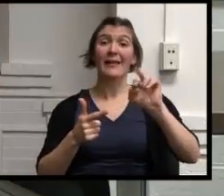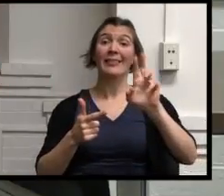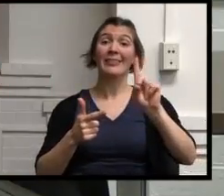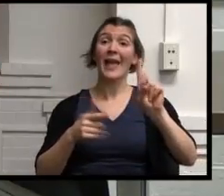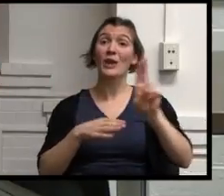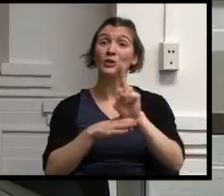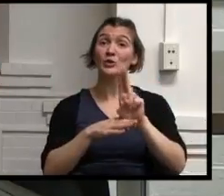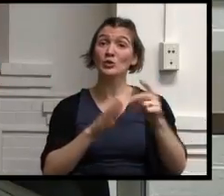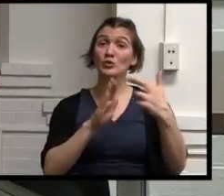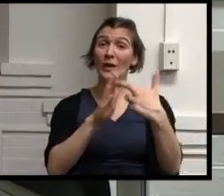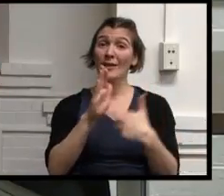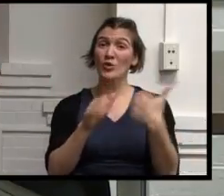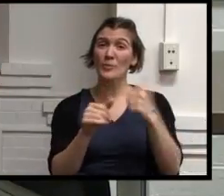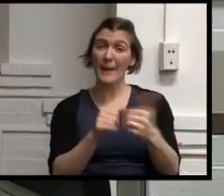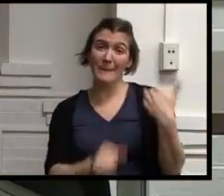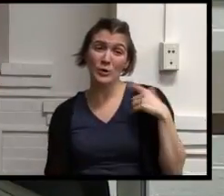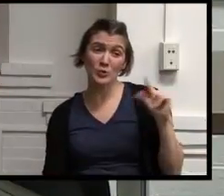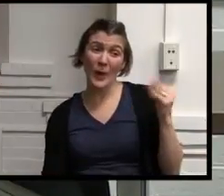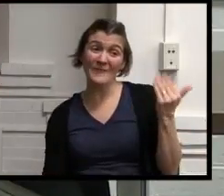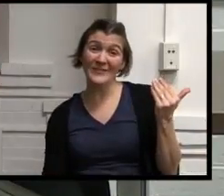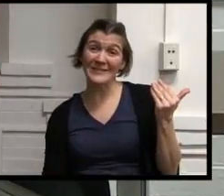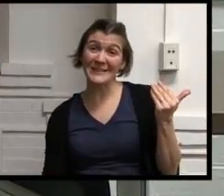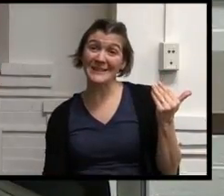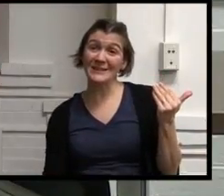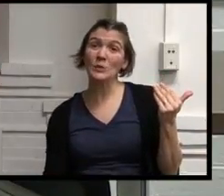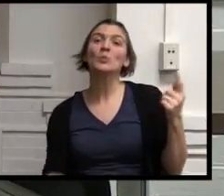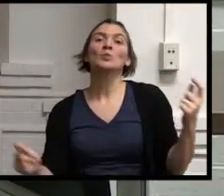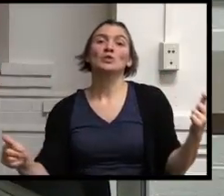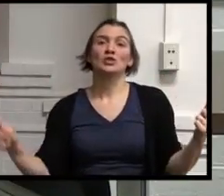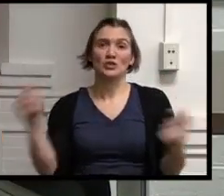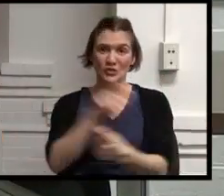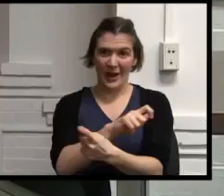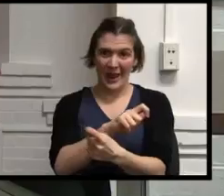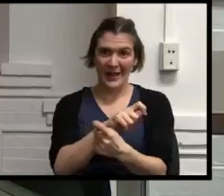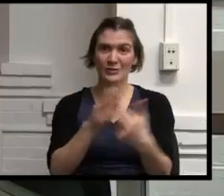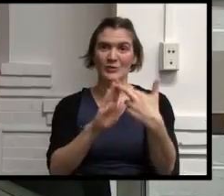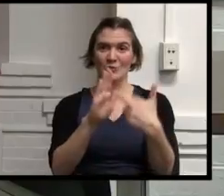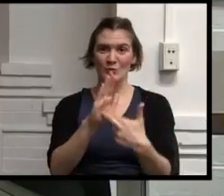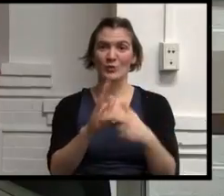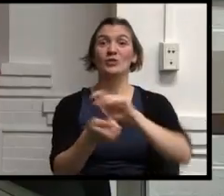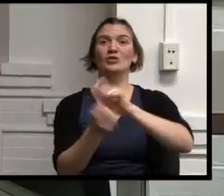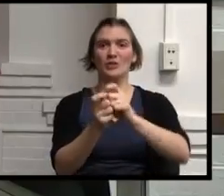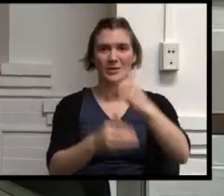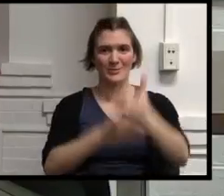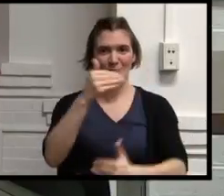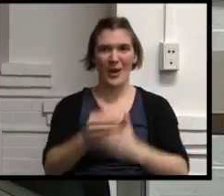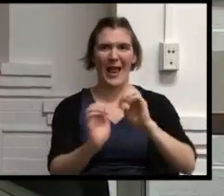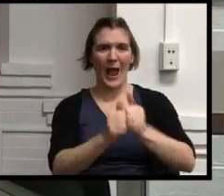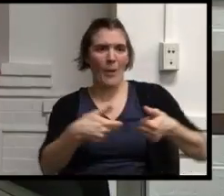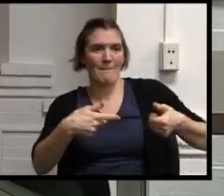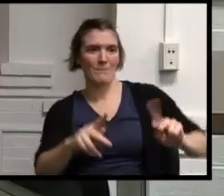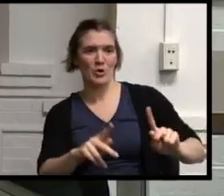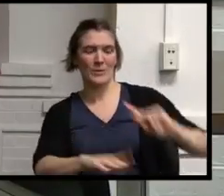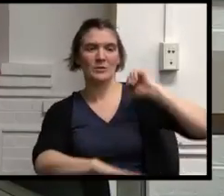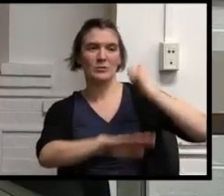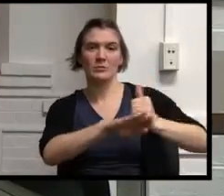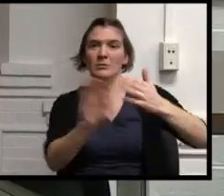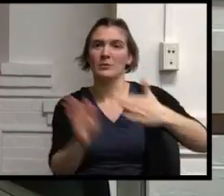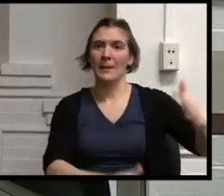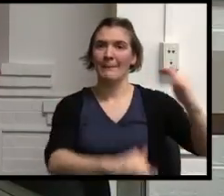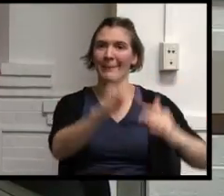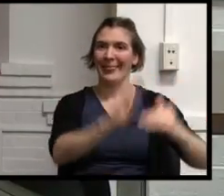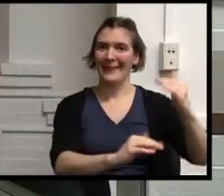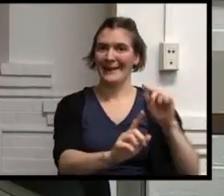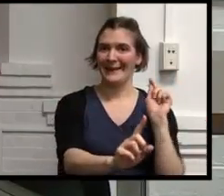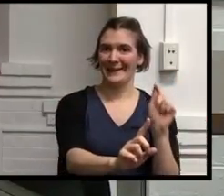that we adopted in December 2015, we changed entirely the process by which you'd go about obtaining a planned unit development,